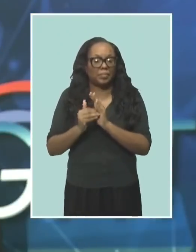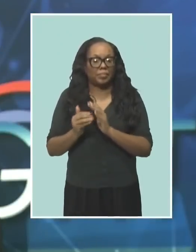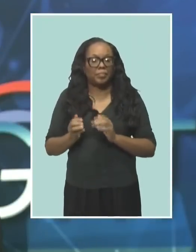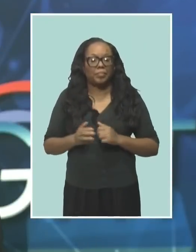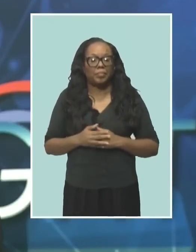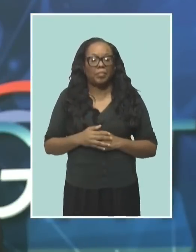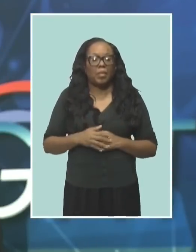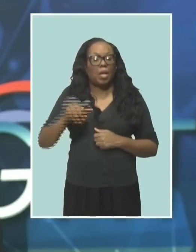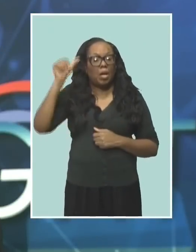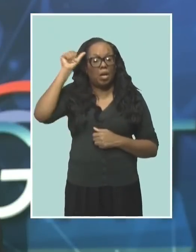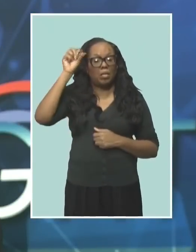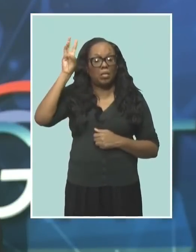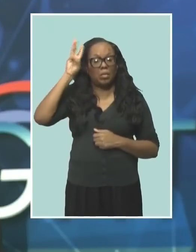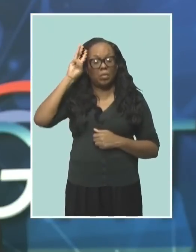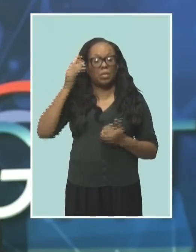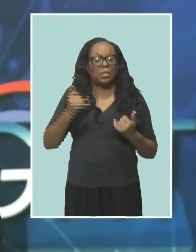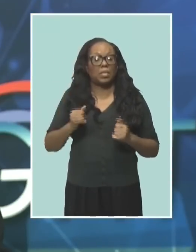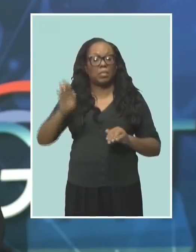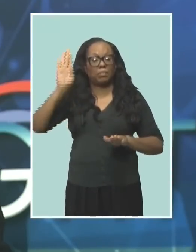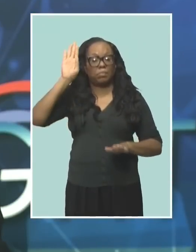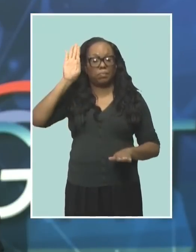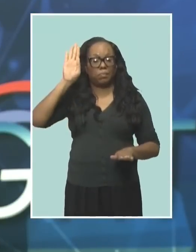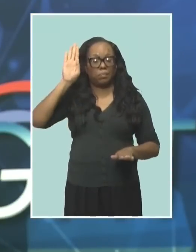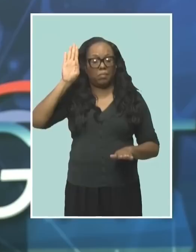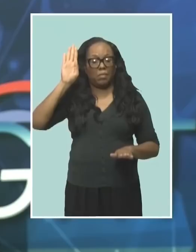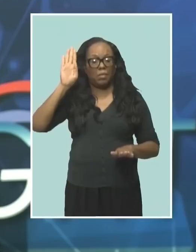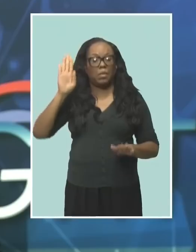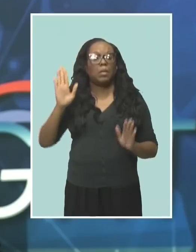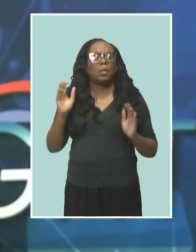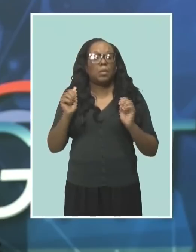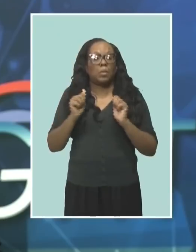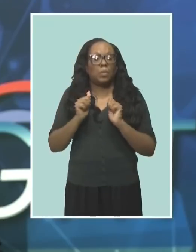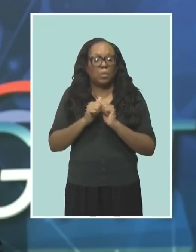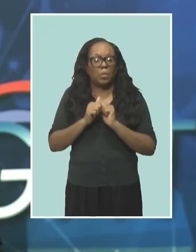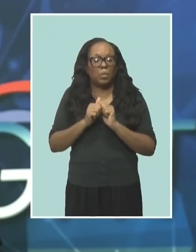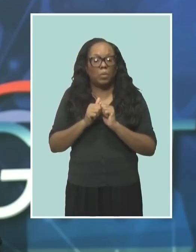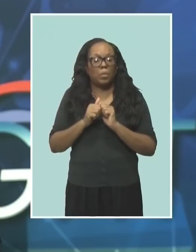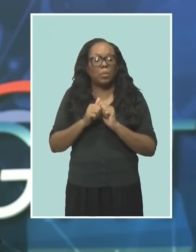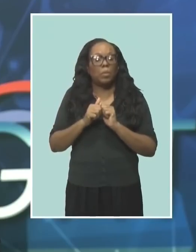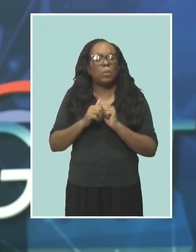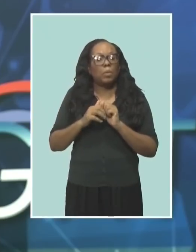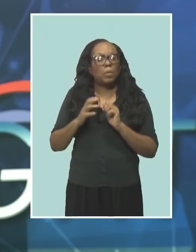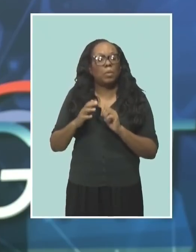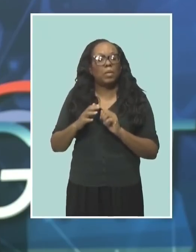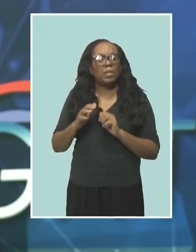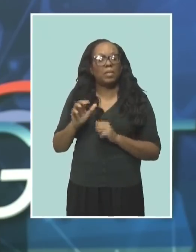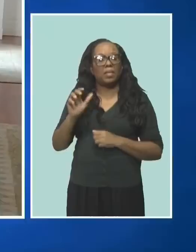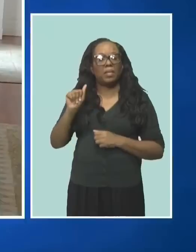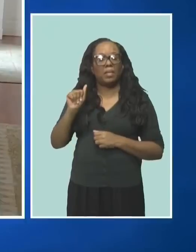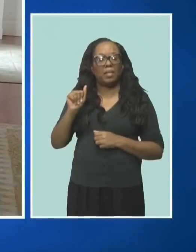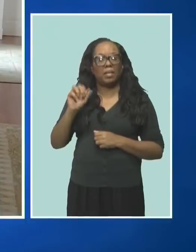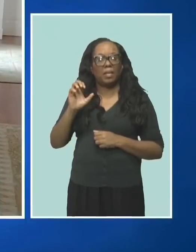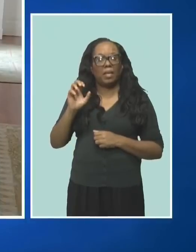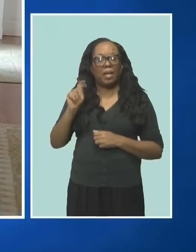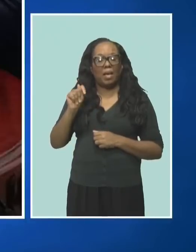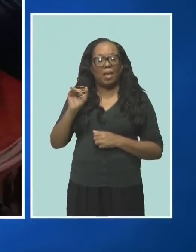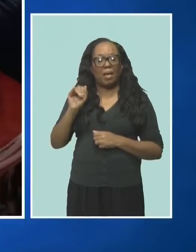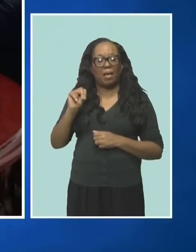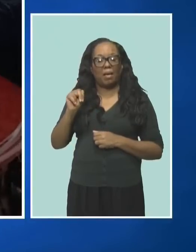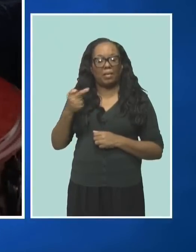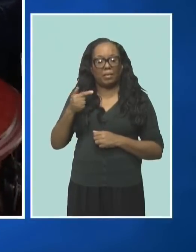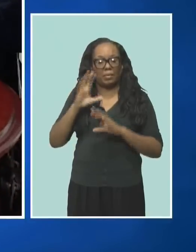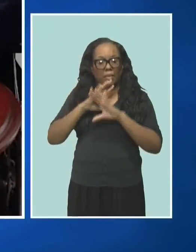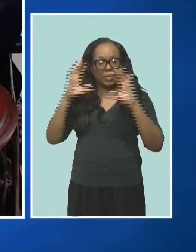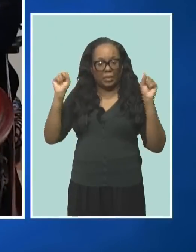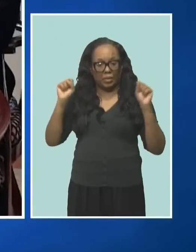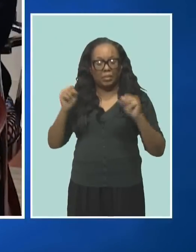Mr. Worrell was sworn in this morning in the presence of Acting President Dean Jeffrey Gibson at State House. Opposition leader Ralph Thorne and fellow